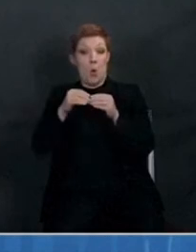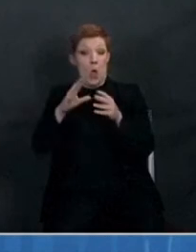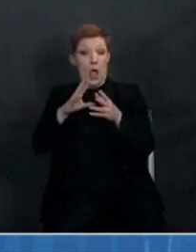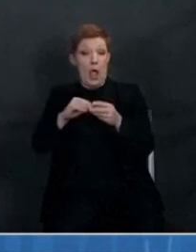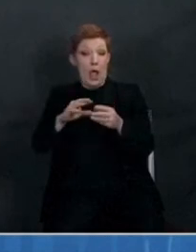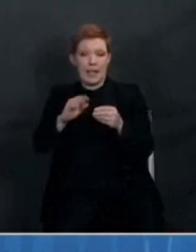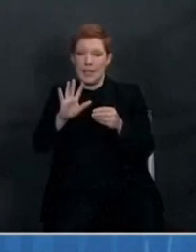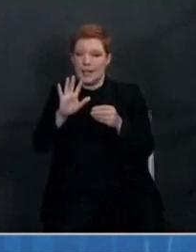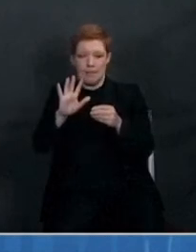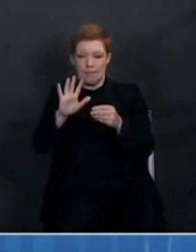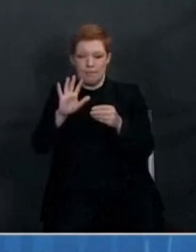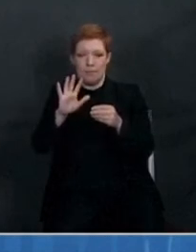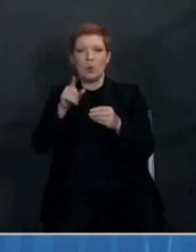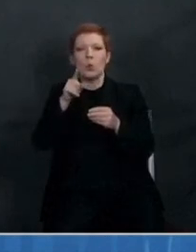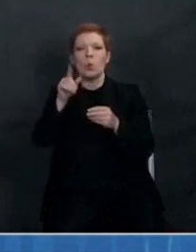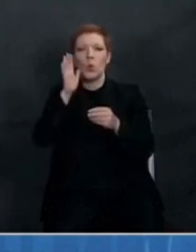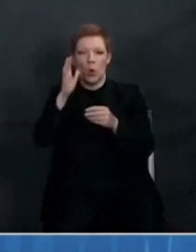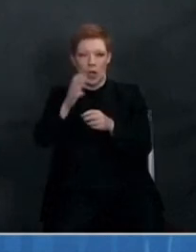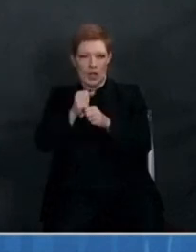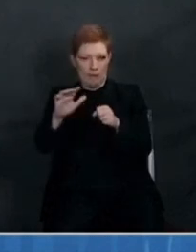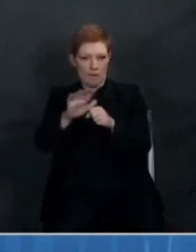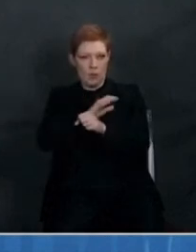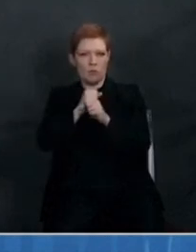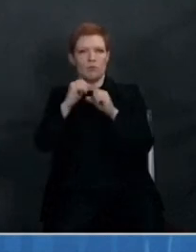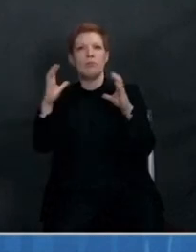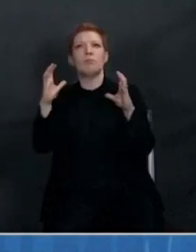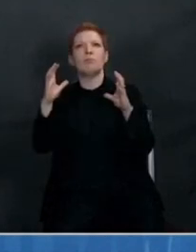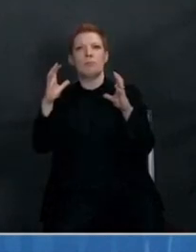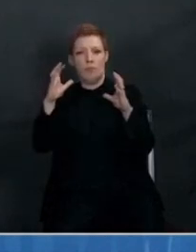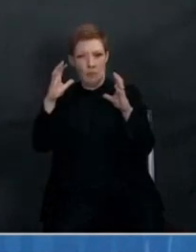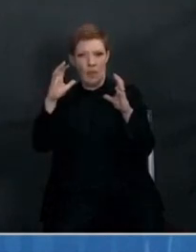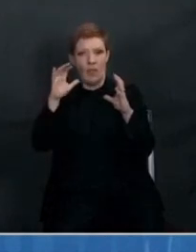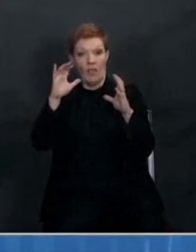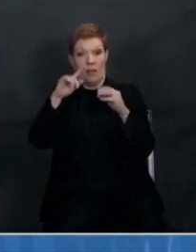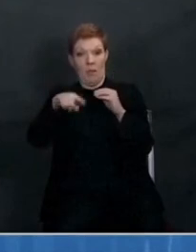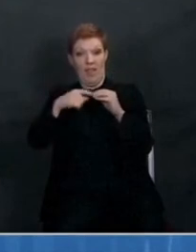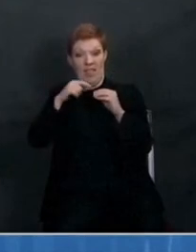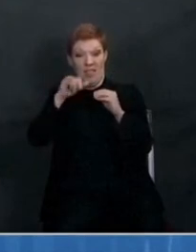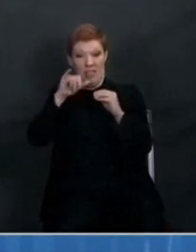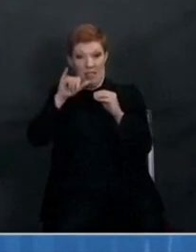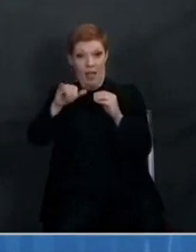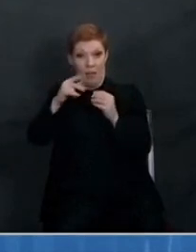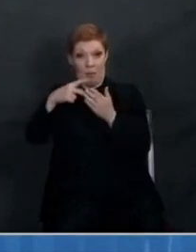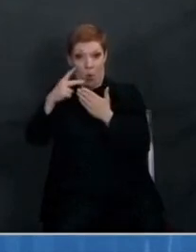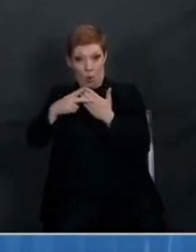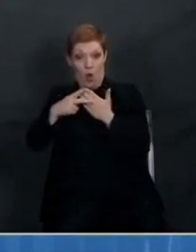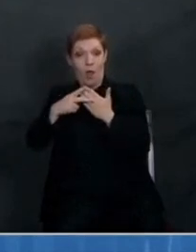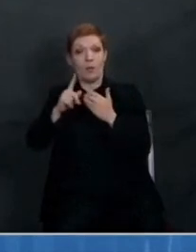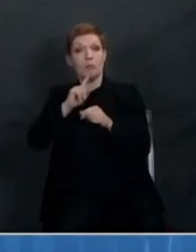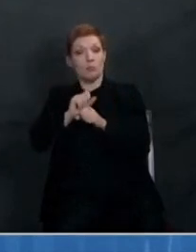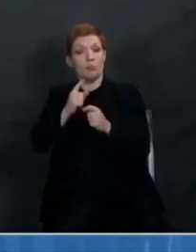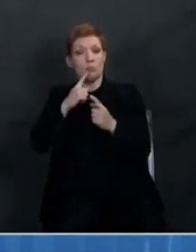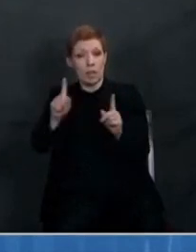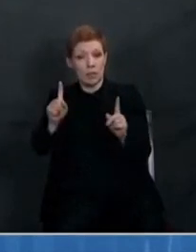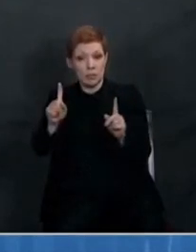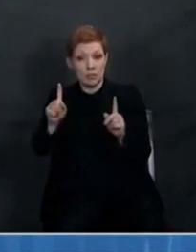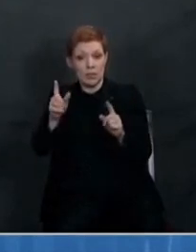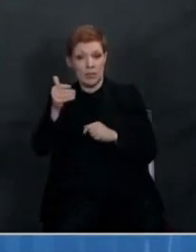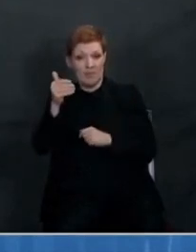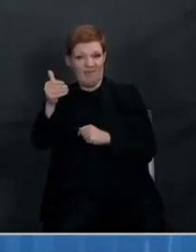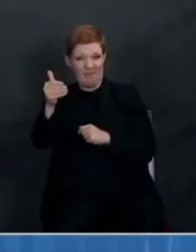I think you'll get a sense, you'll get a picture of how successful that program has been. Now, I think one of the things that